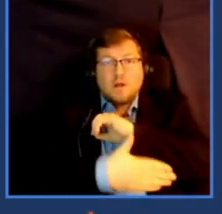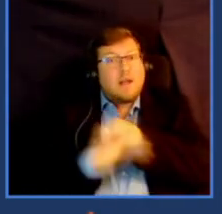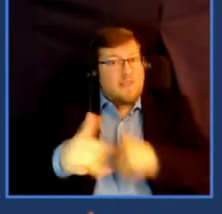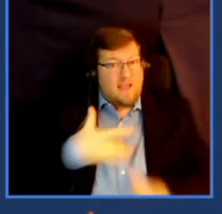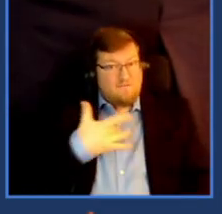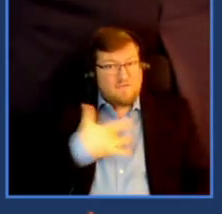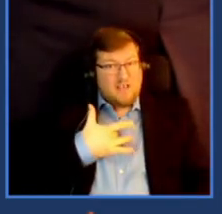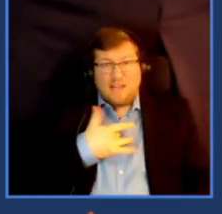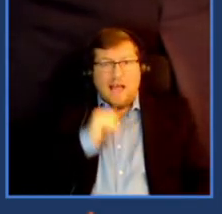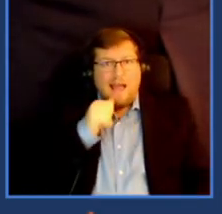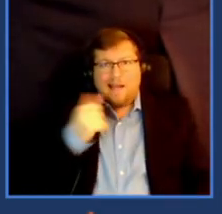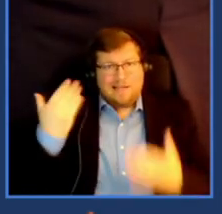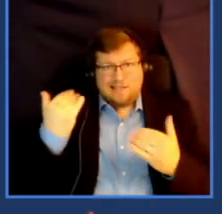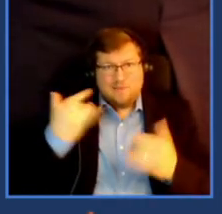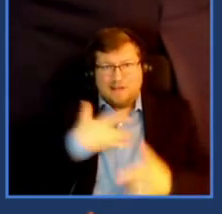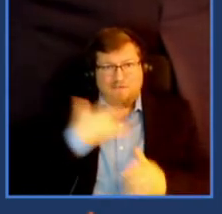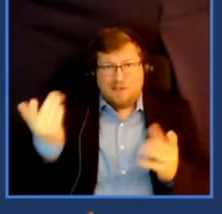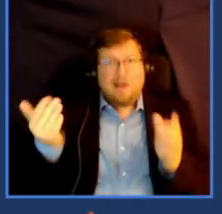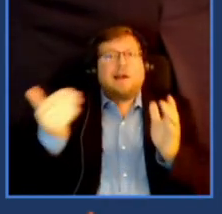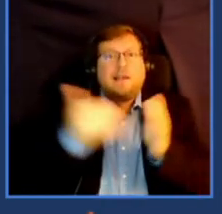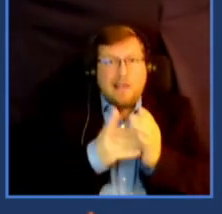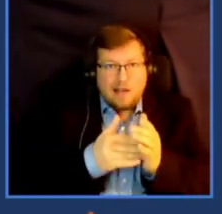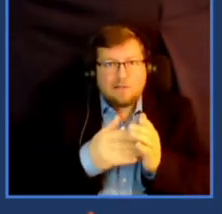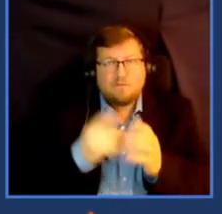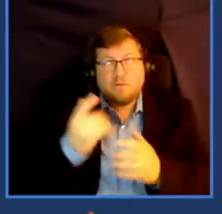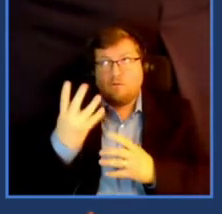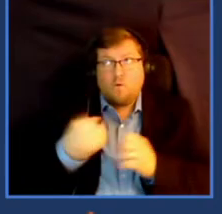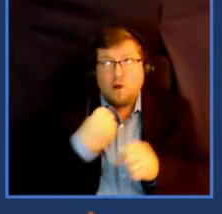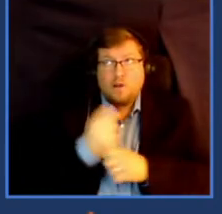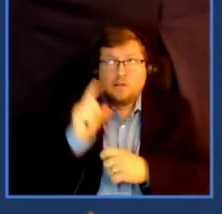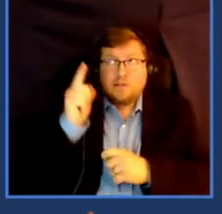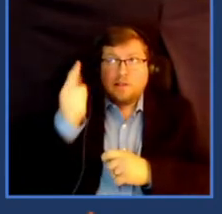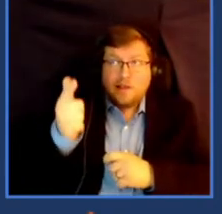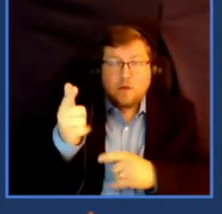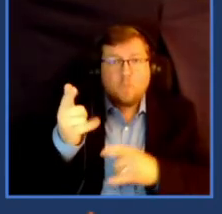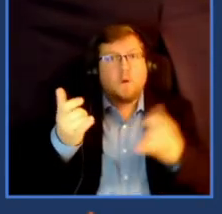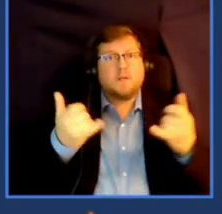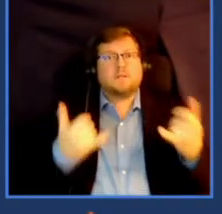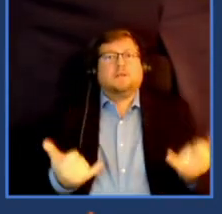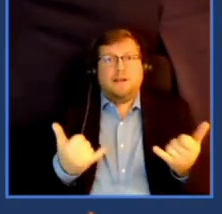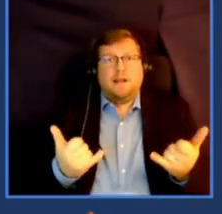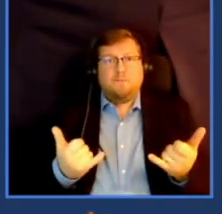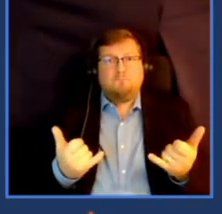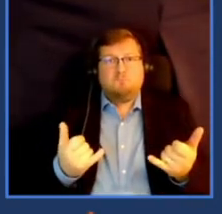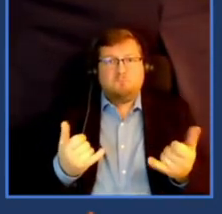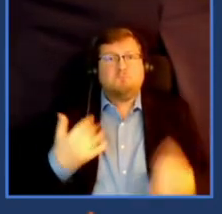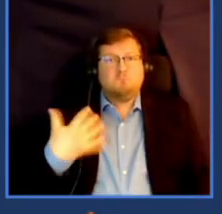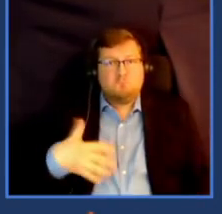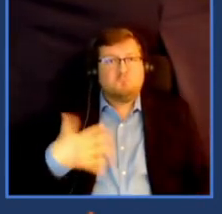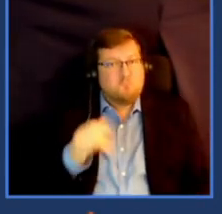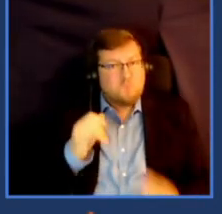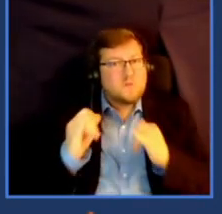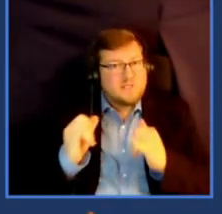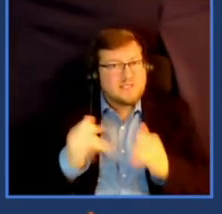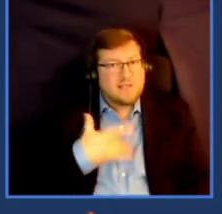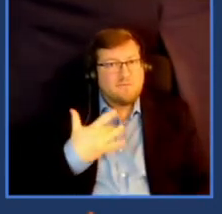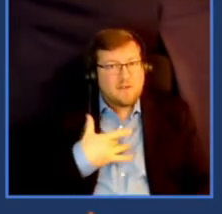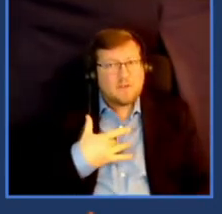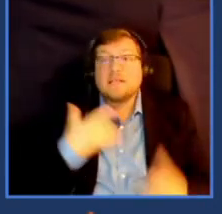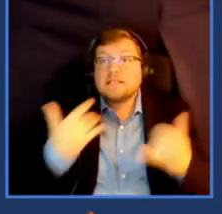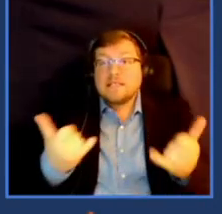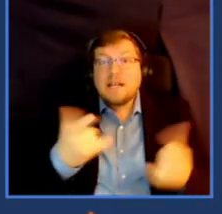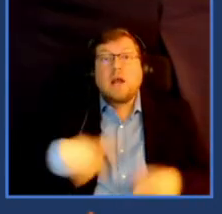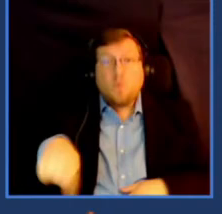for another 4 years, but here we are. Today, we Georgians have the power to